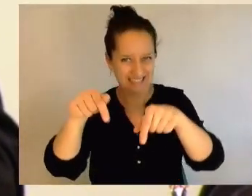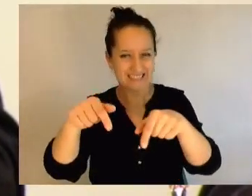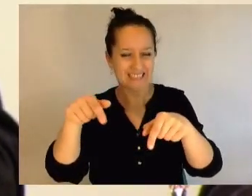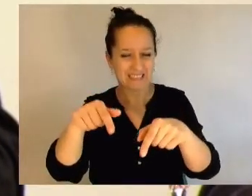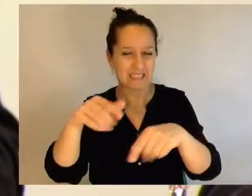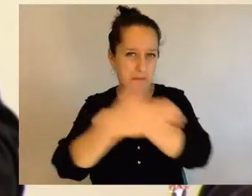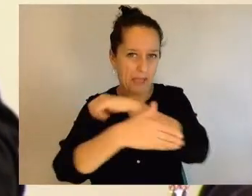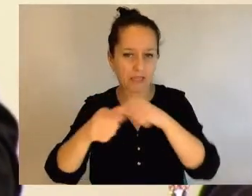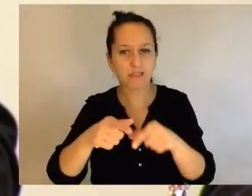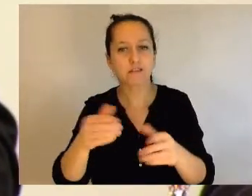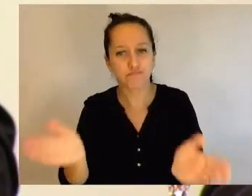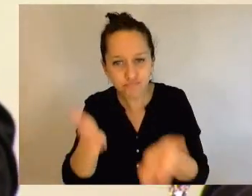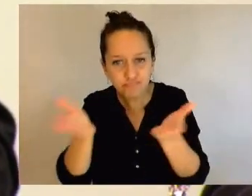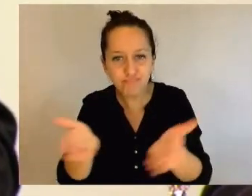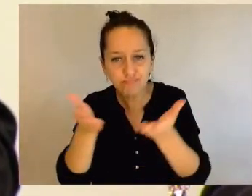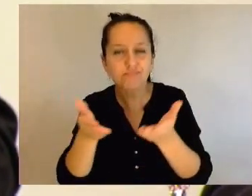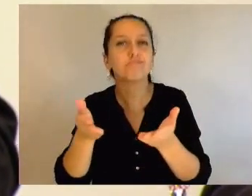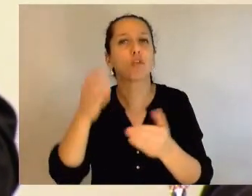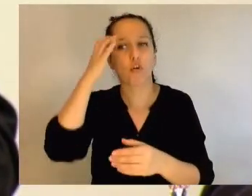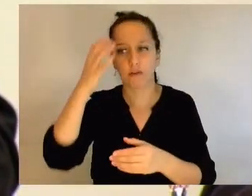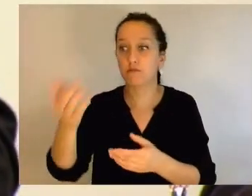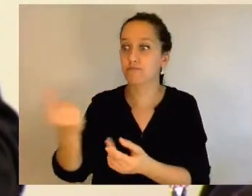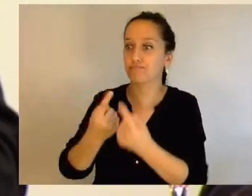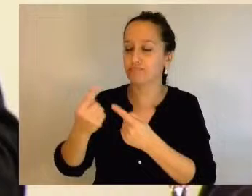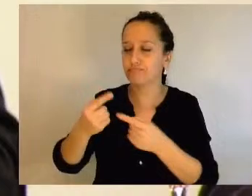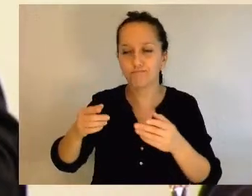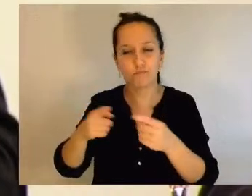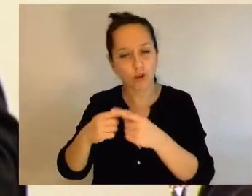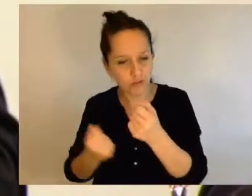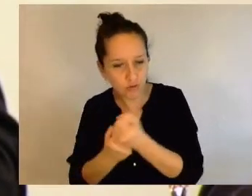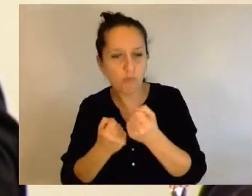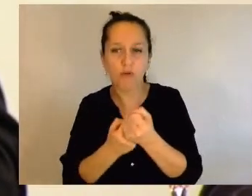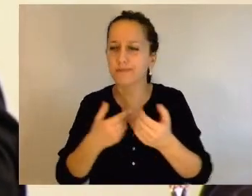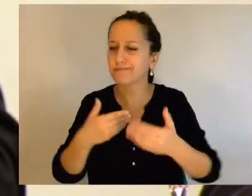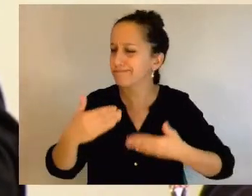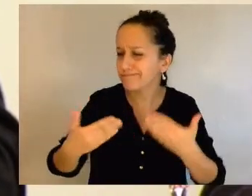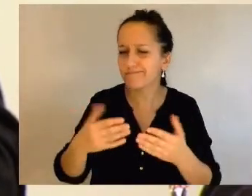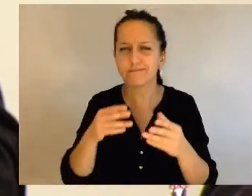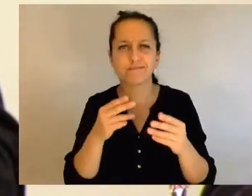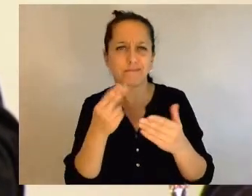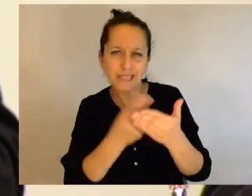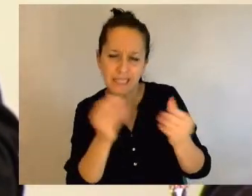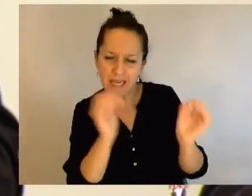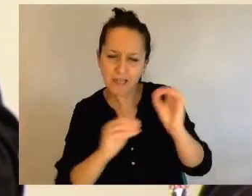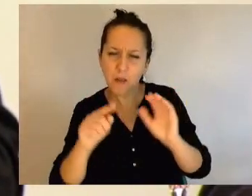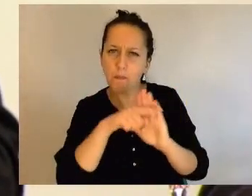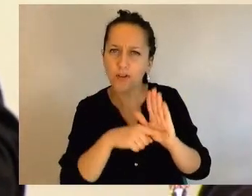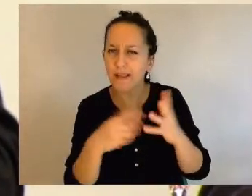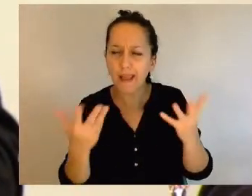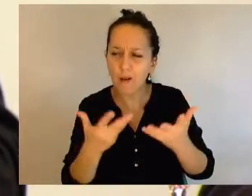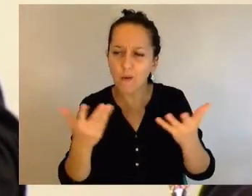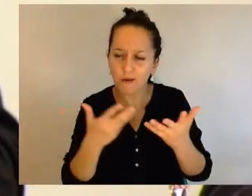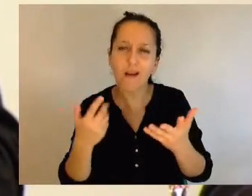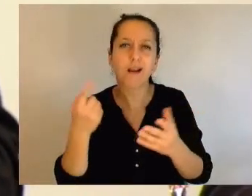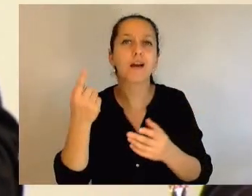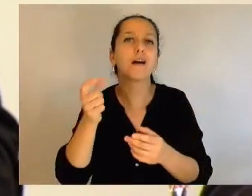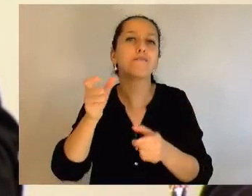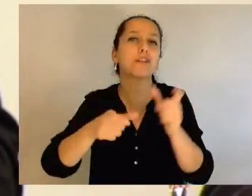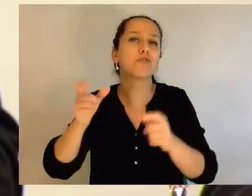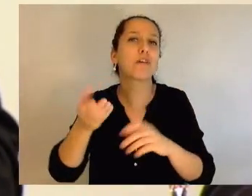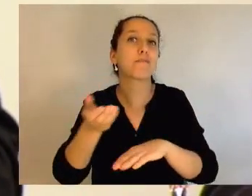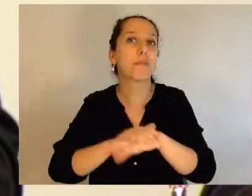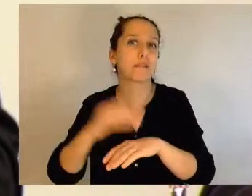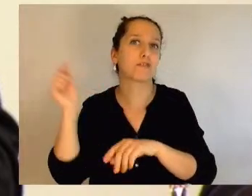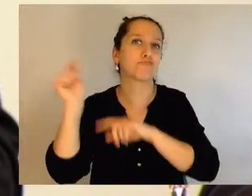to complement the capacity of the government to design, implement, and execute policy.